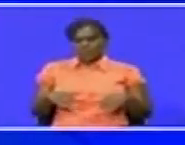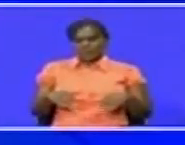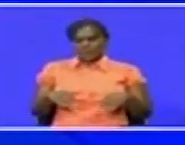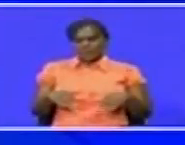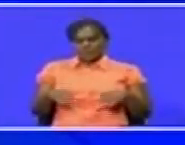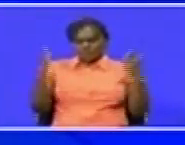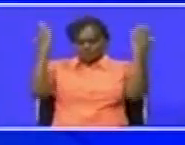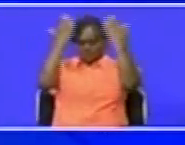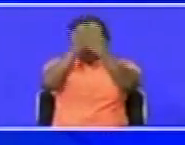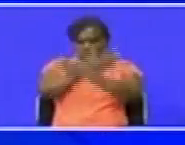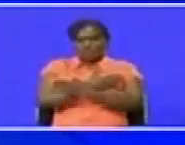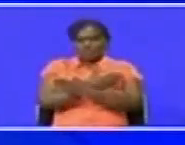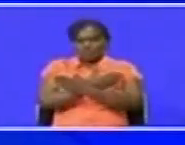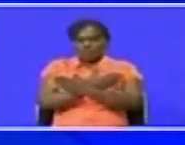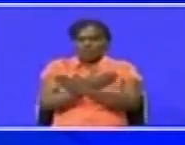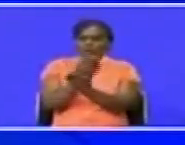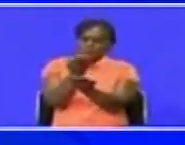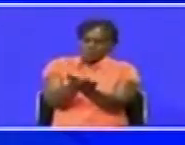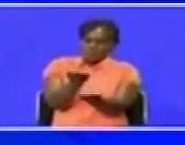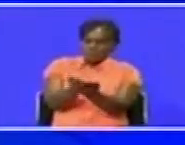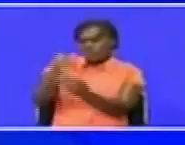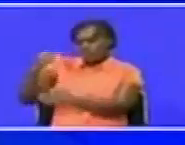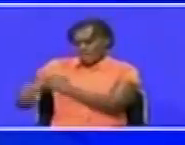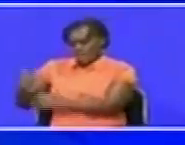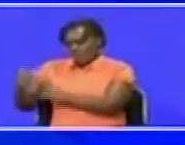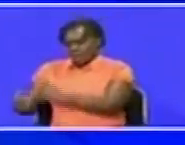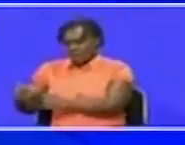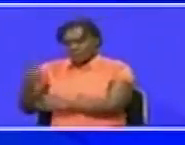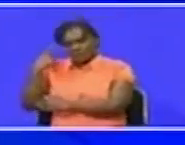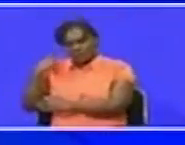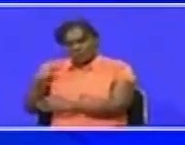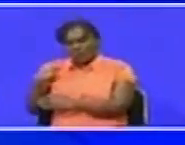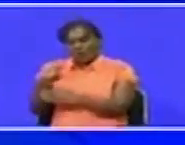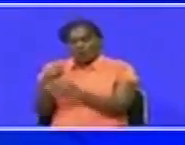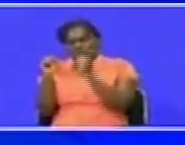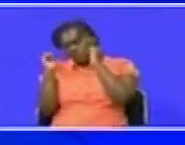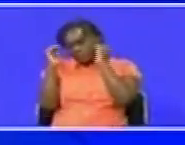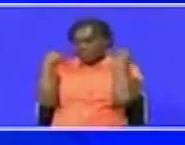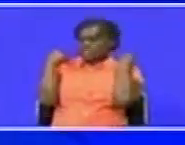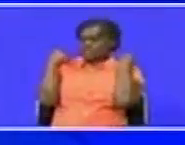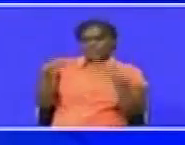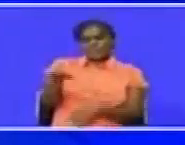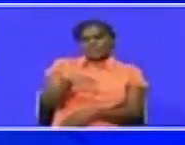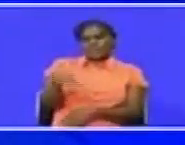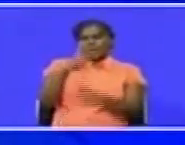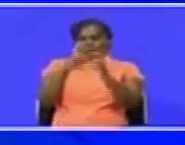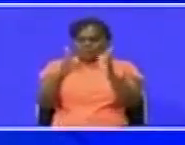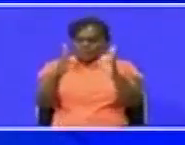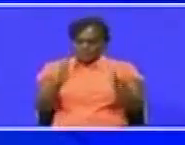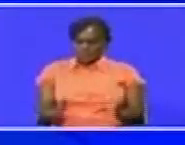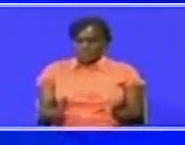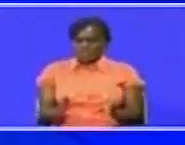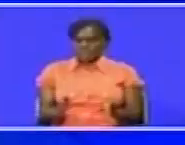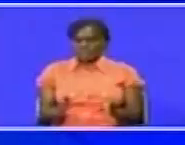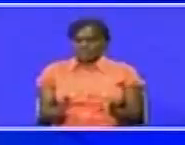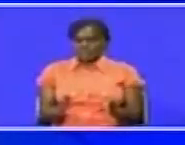are tonight frantically begging their neighbors in other buildings for a place to shelter for the night. As KTN's Dorcas Wangira now